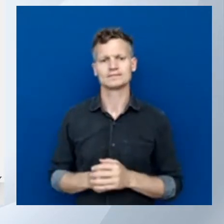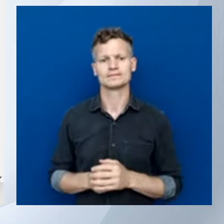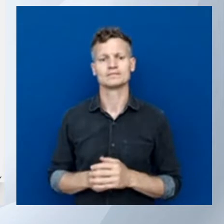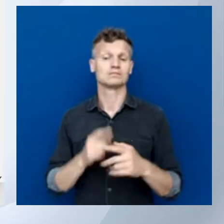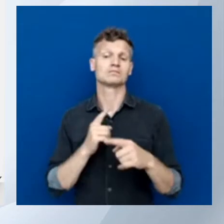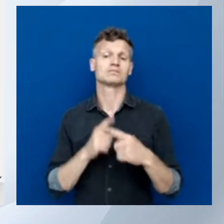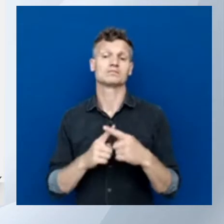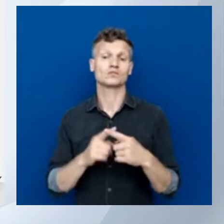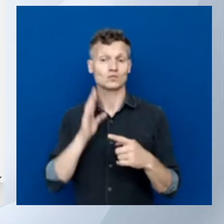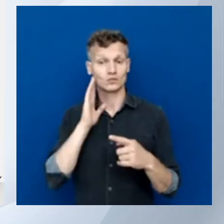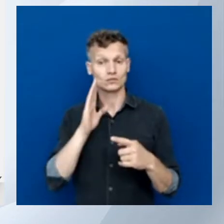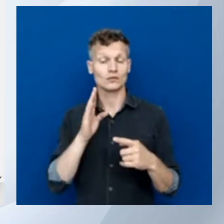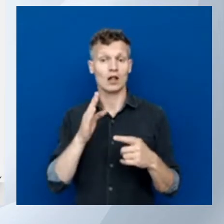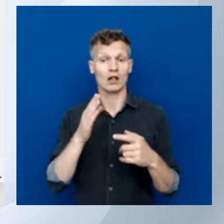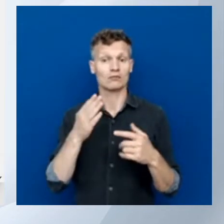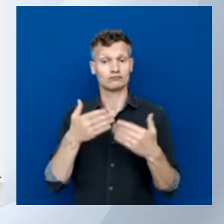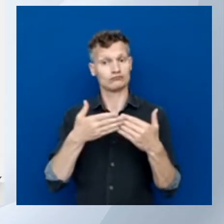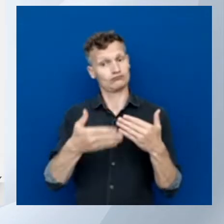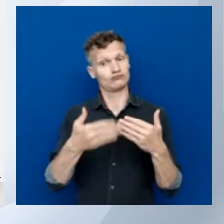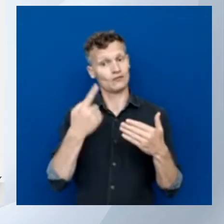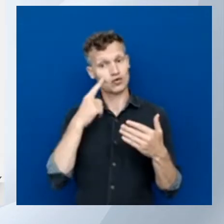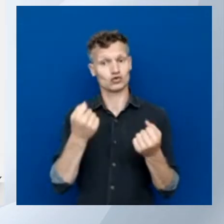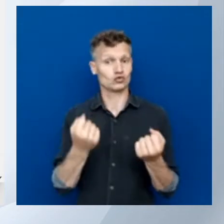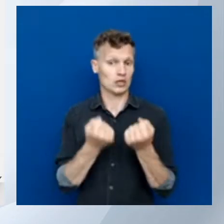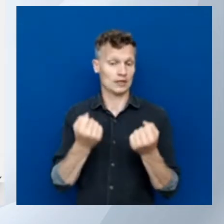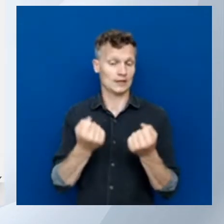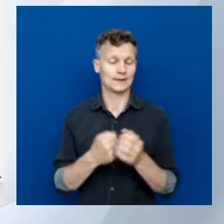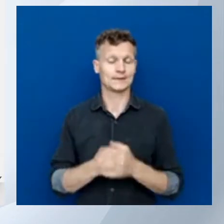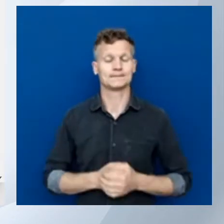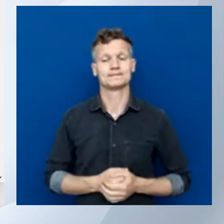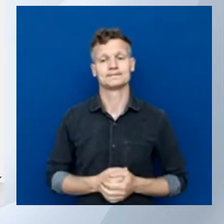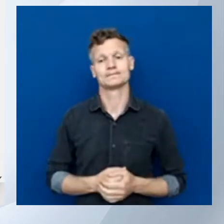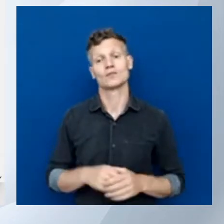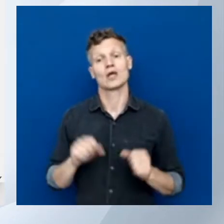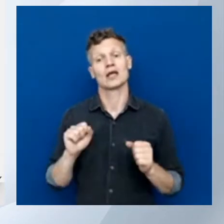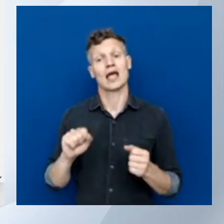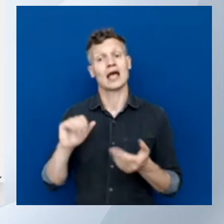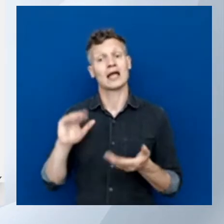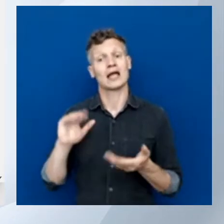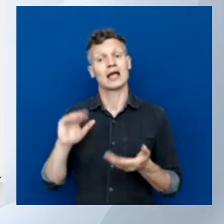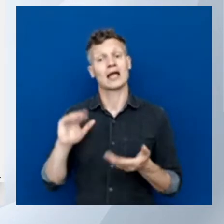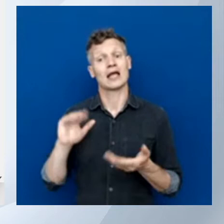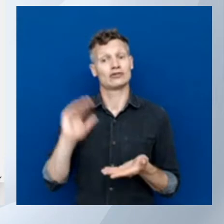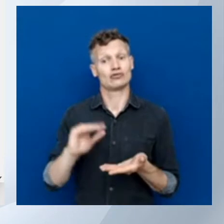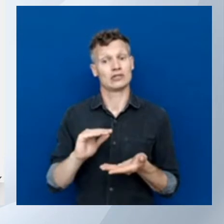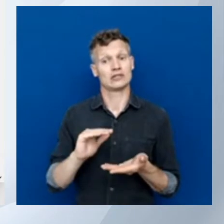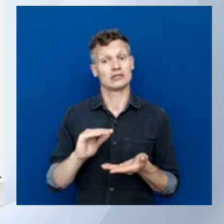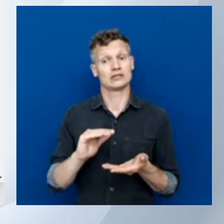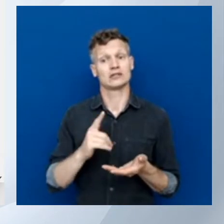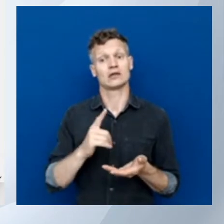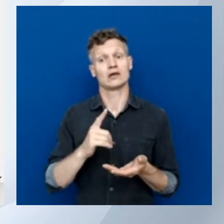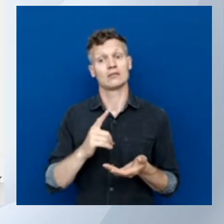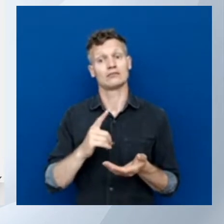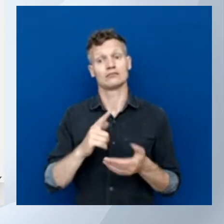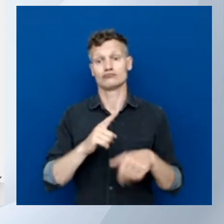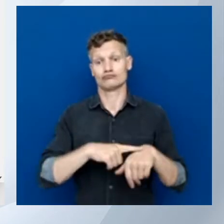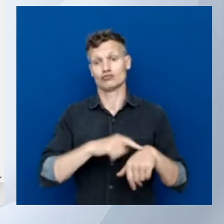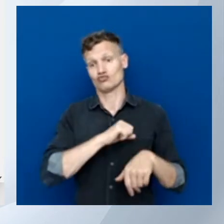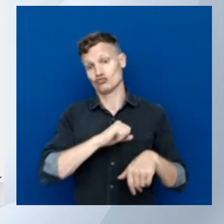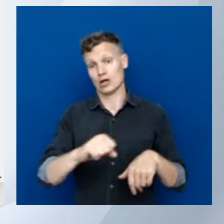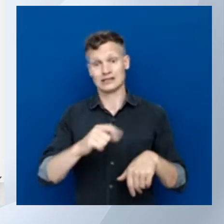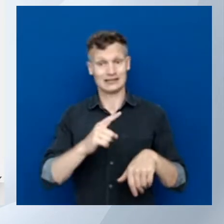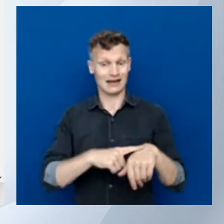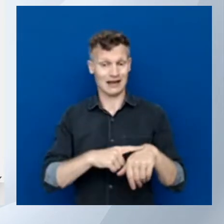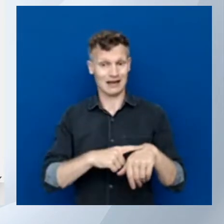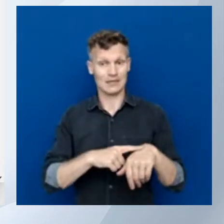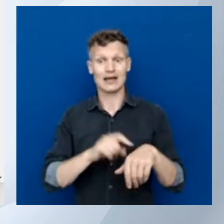It is possible to decrease the runtime by setting this quick run to true, but note that it is going to